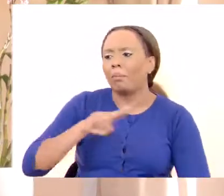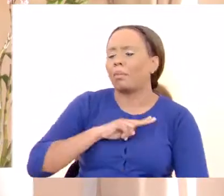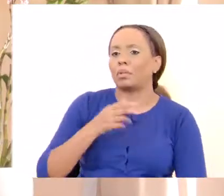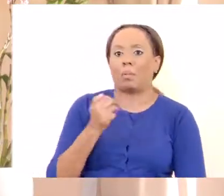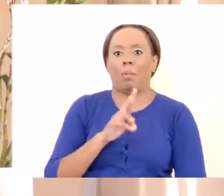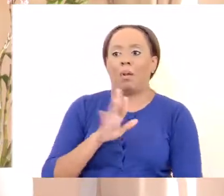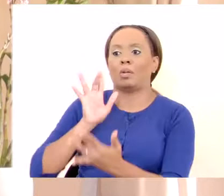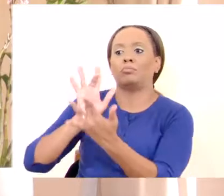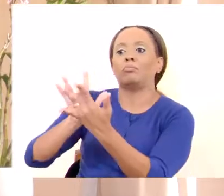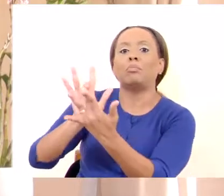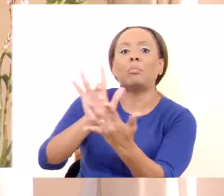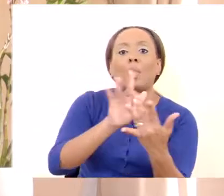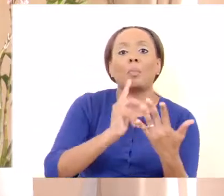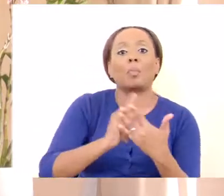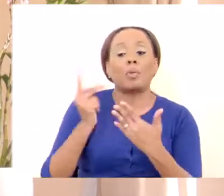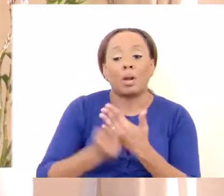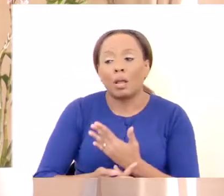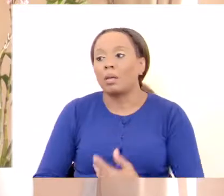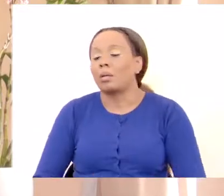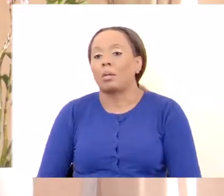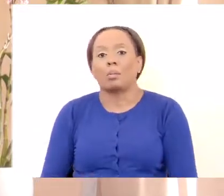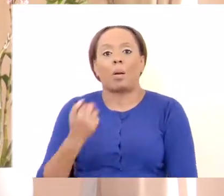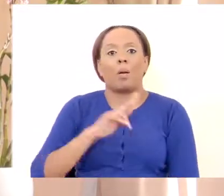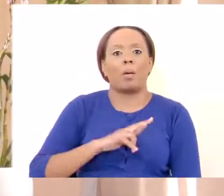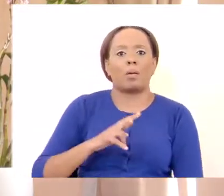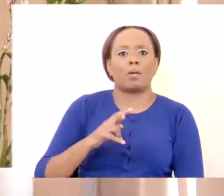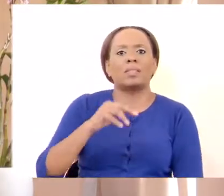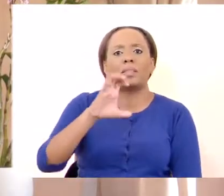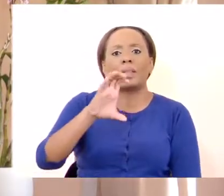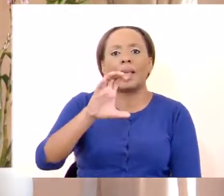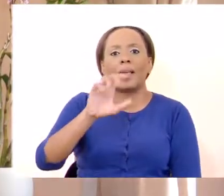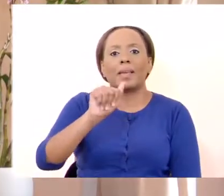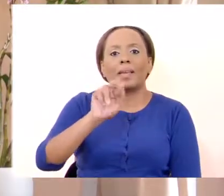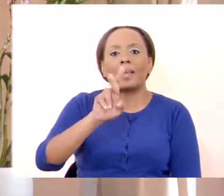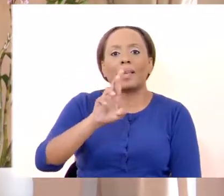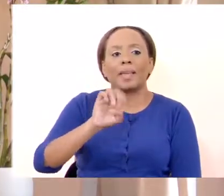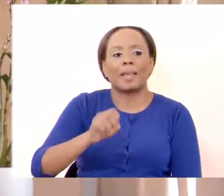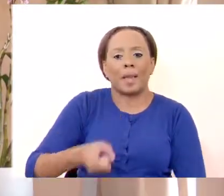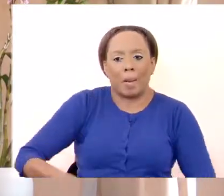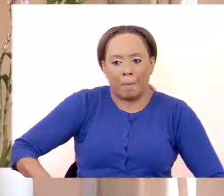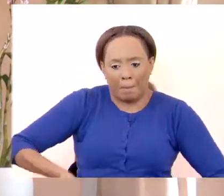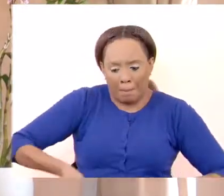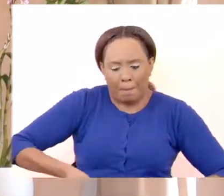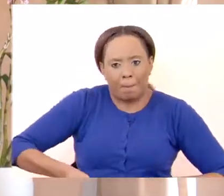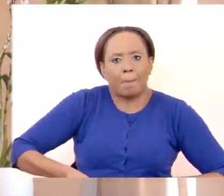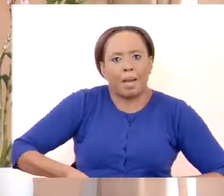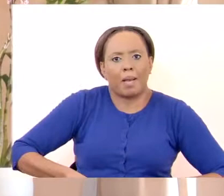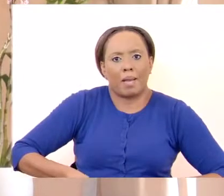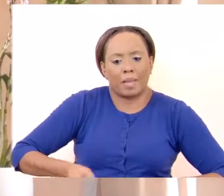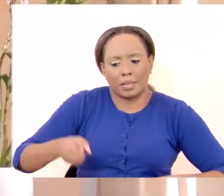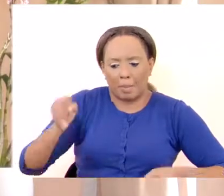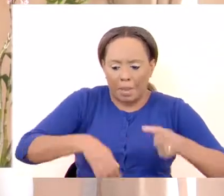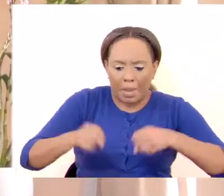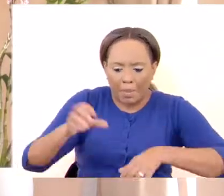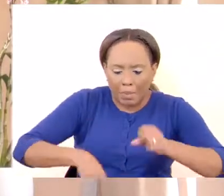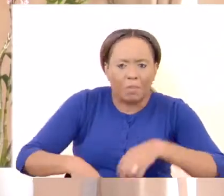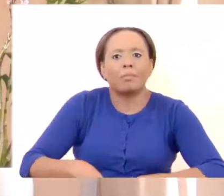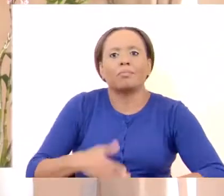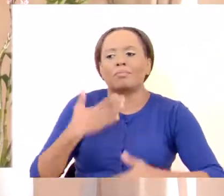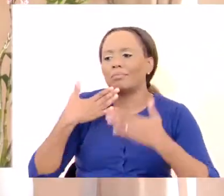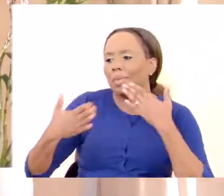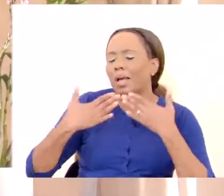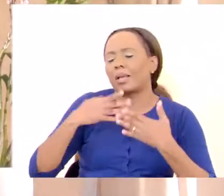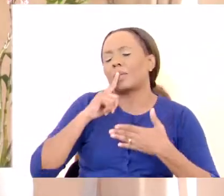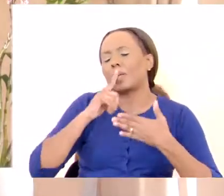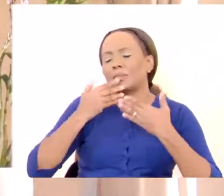program, to those who are dealing with the care packages. We thank you sincerely for all of your assistance. I